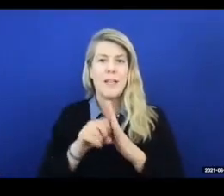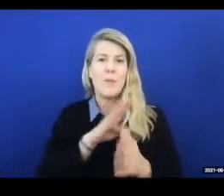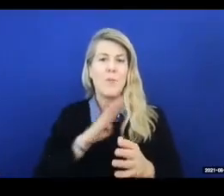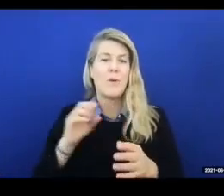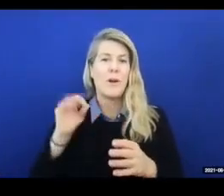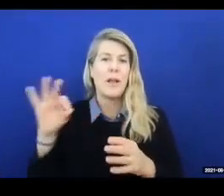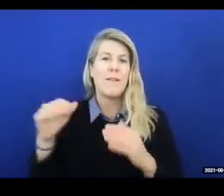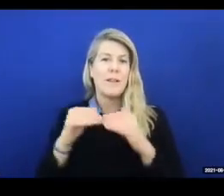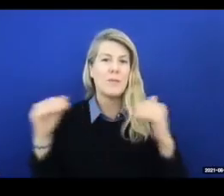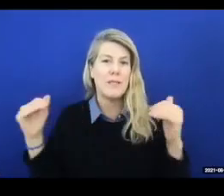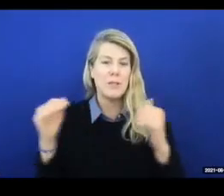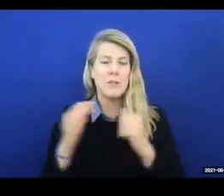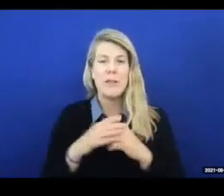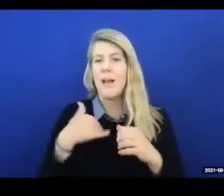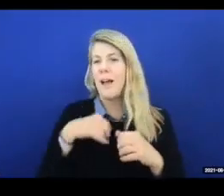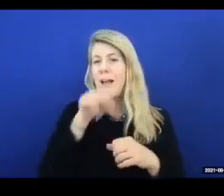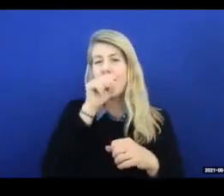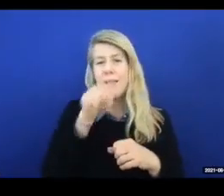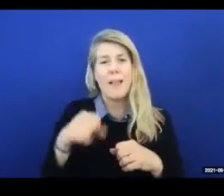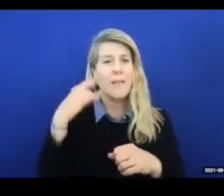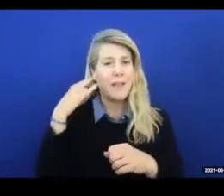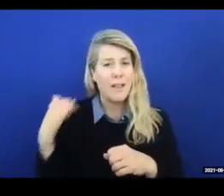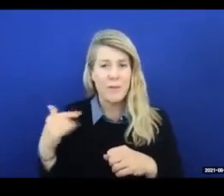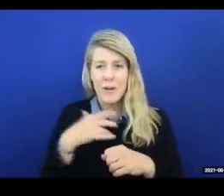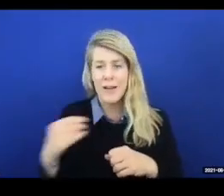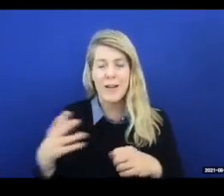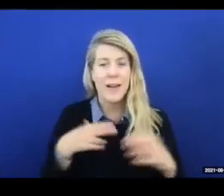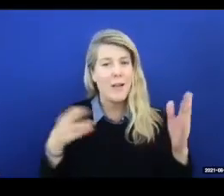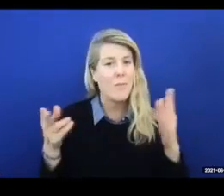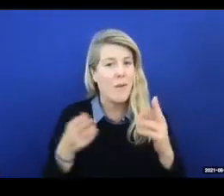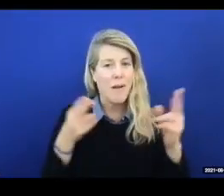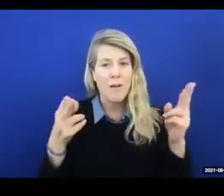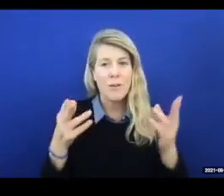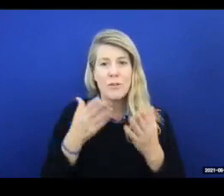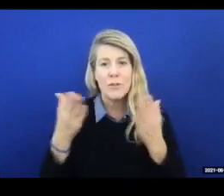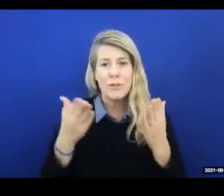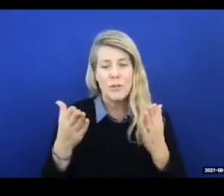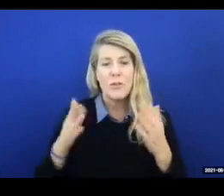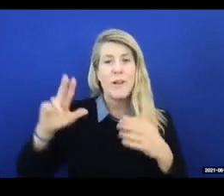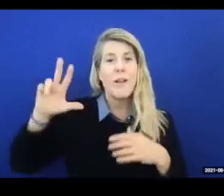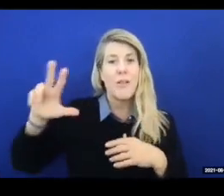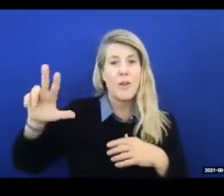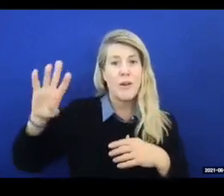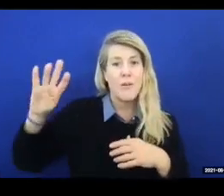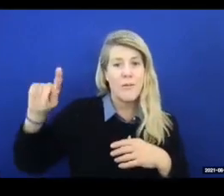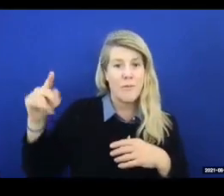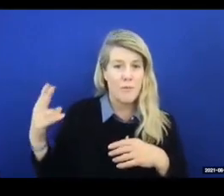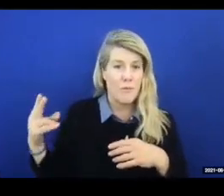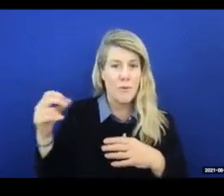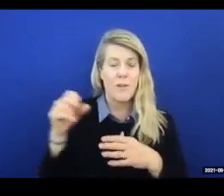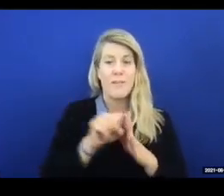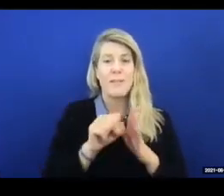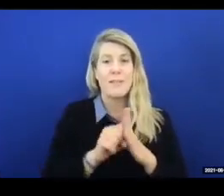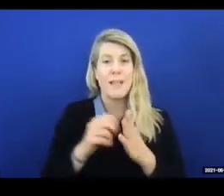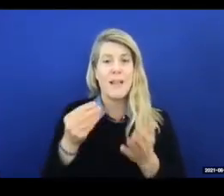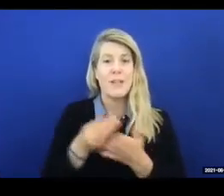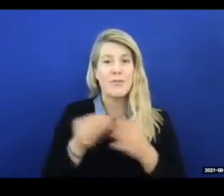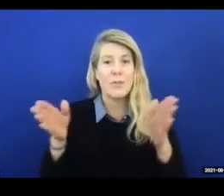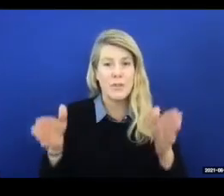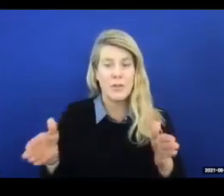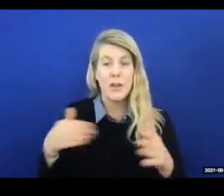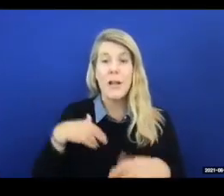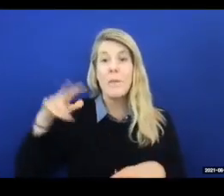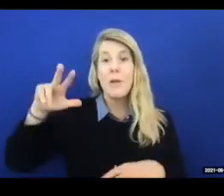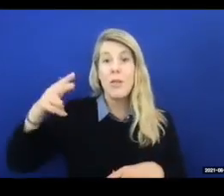Equalization. I love California, and I'm honored to serve as California's 34th state treasurer. I